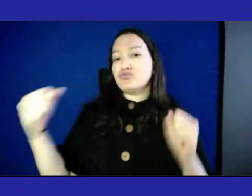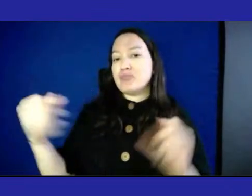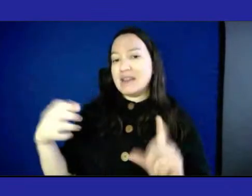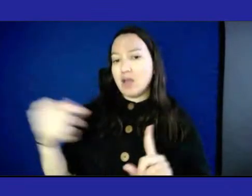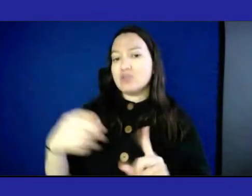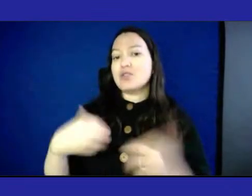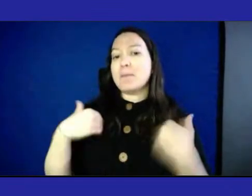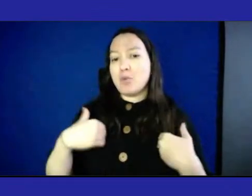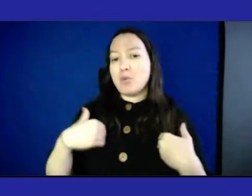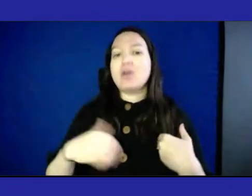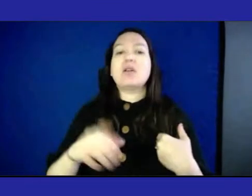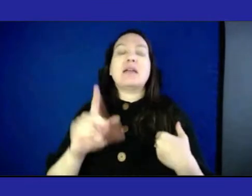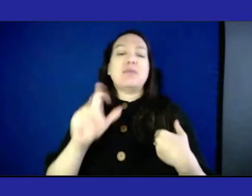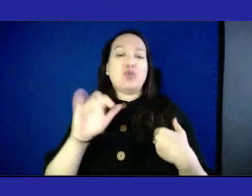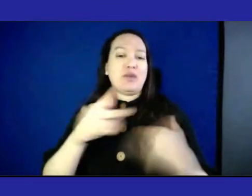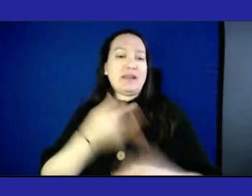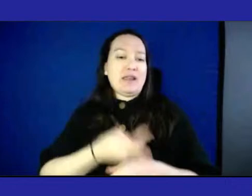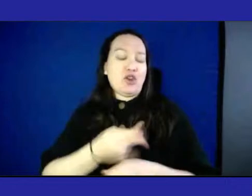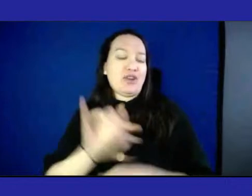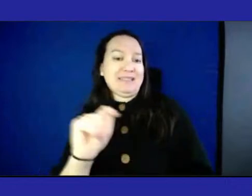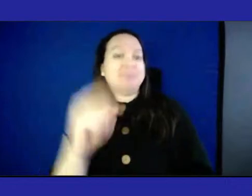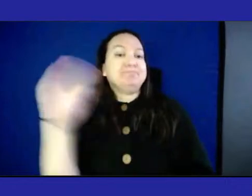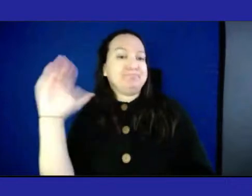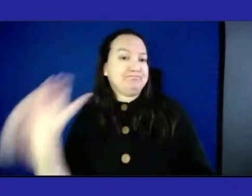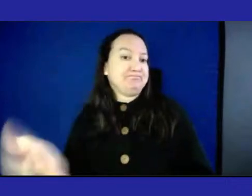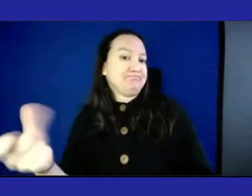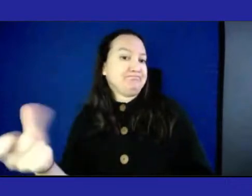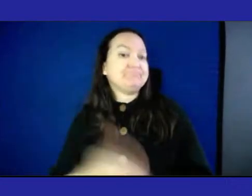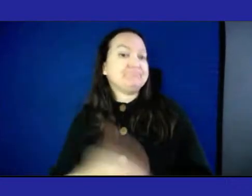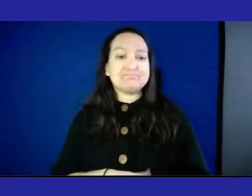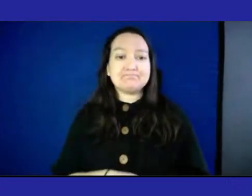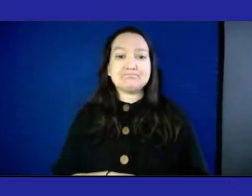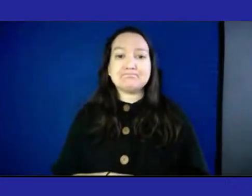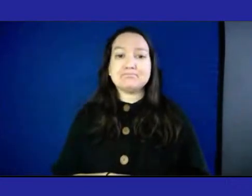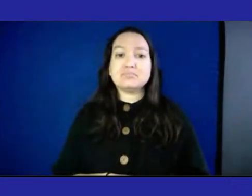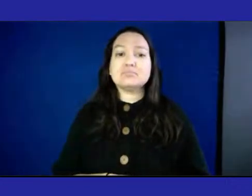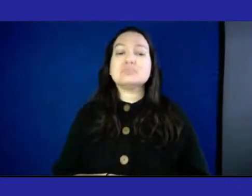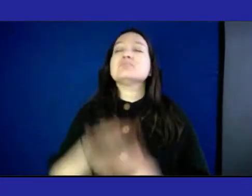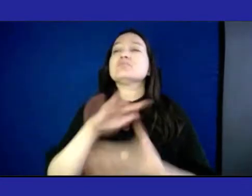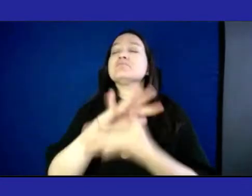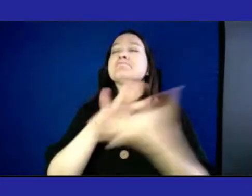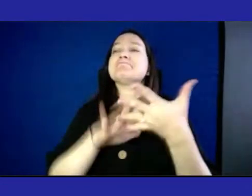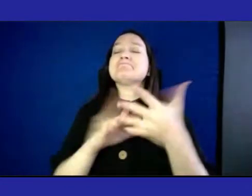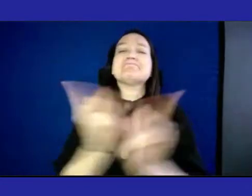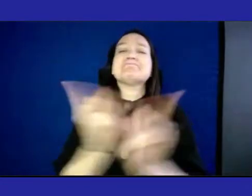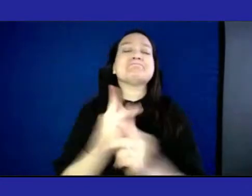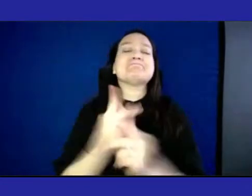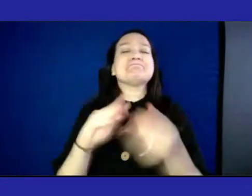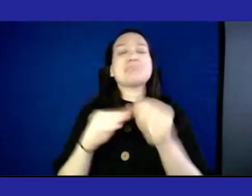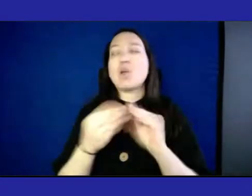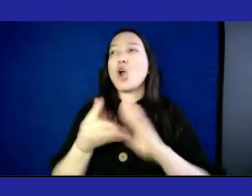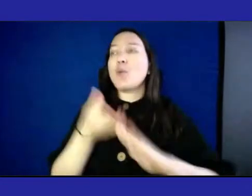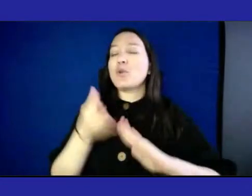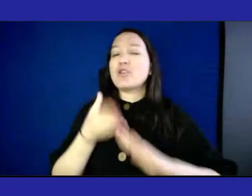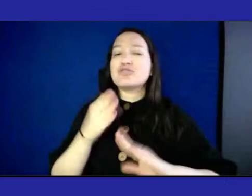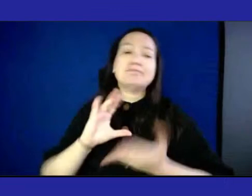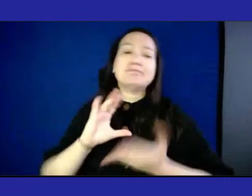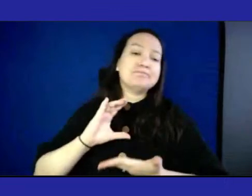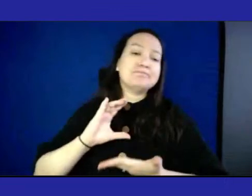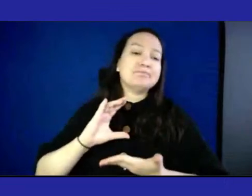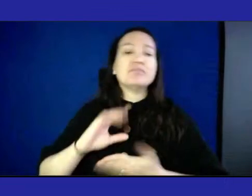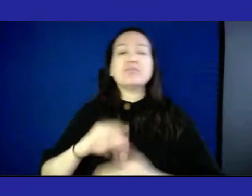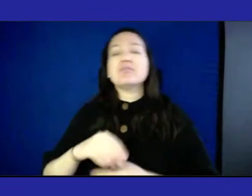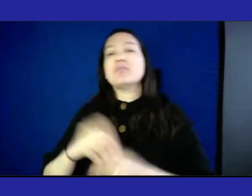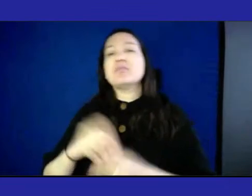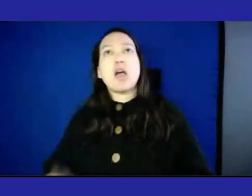IT, and others. Next slide, please. So some metrics that we were looking at, operational metrics, volume, revenue, and staffing, and